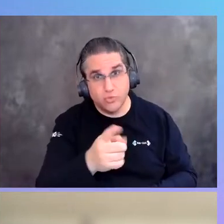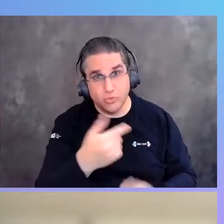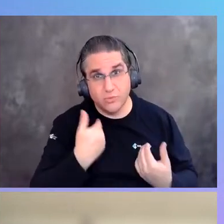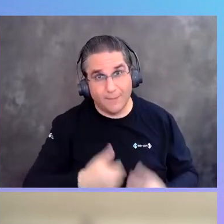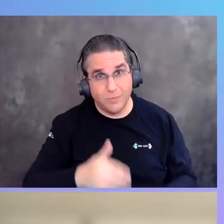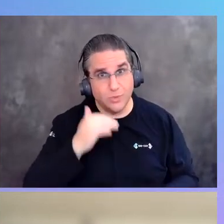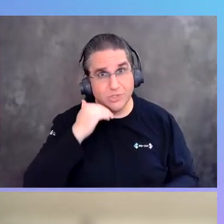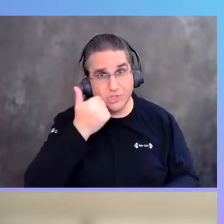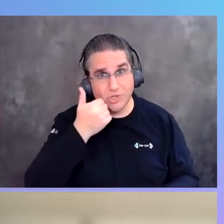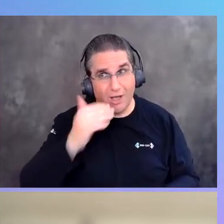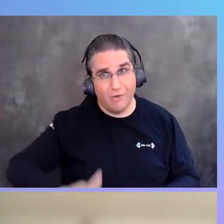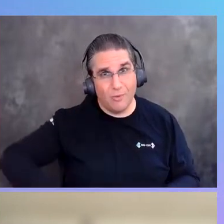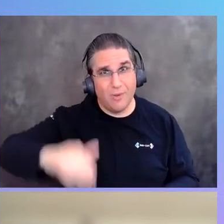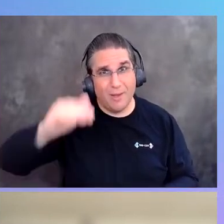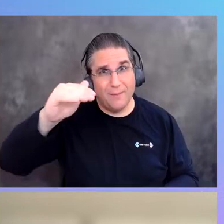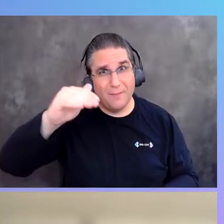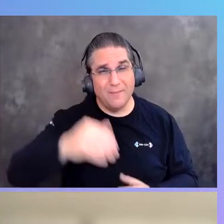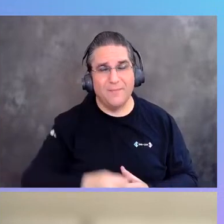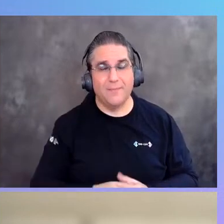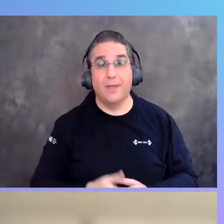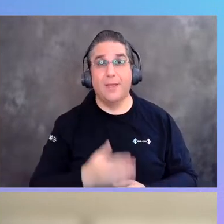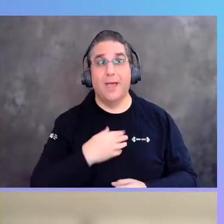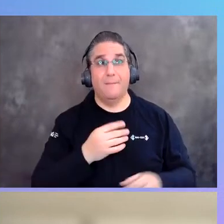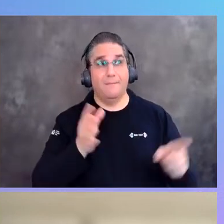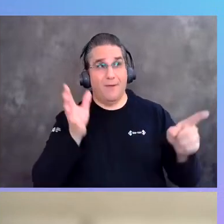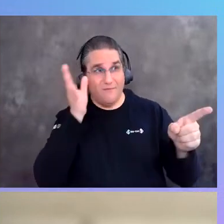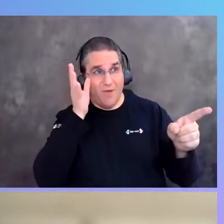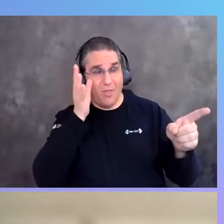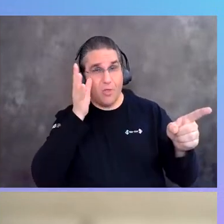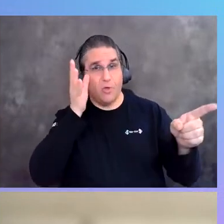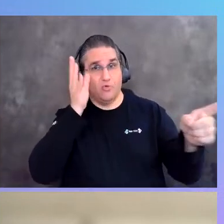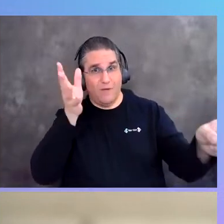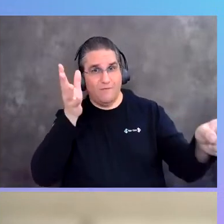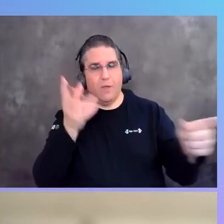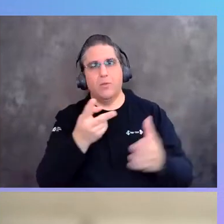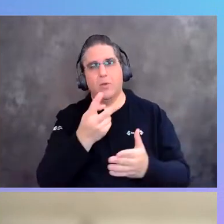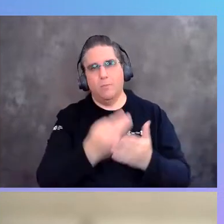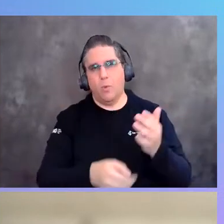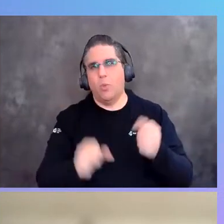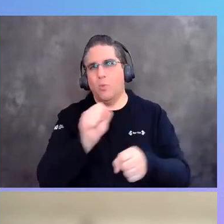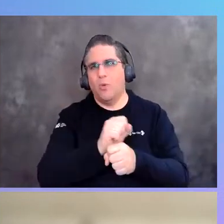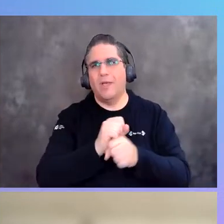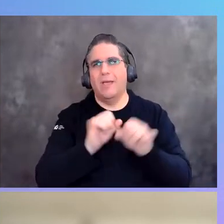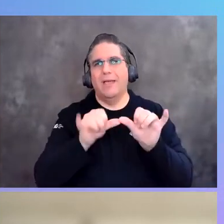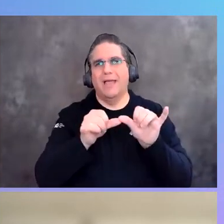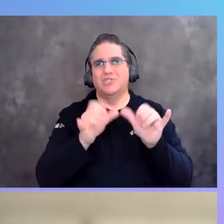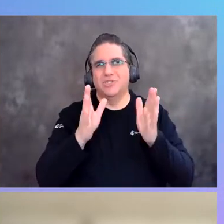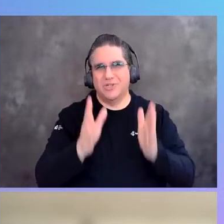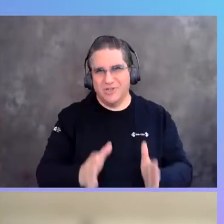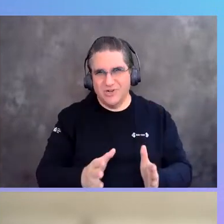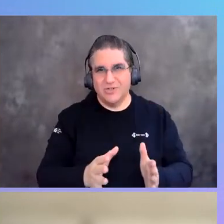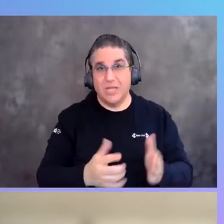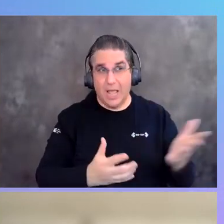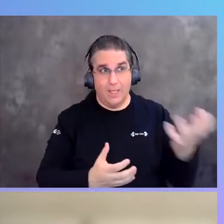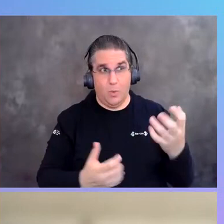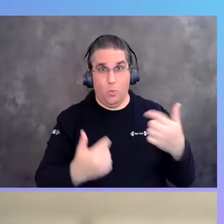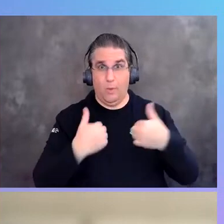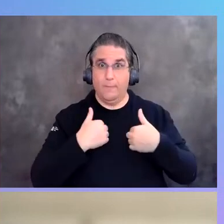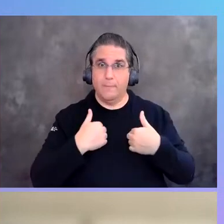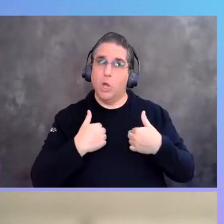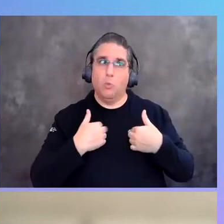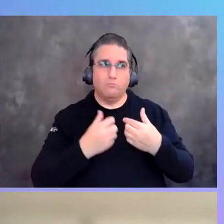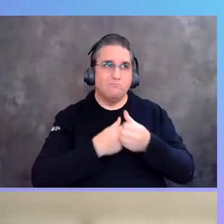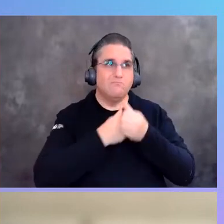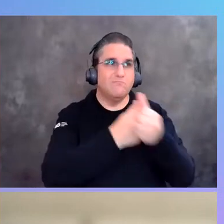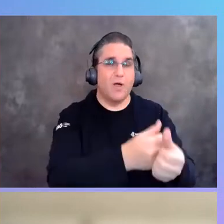My grandfather and father were both engineers, and they wanted me to carry on and do that as well. So my grandfather was